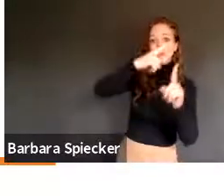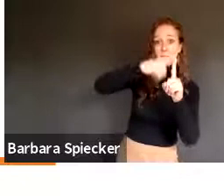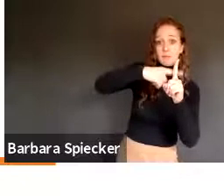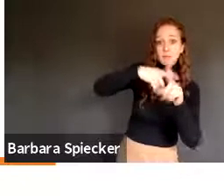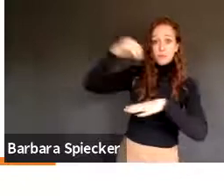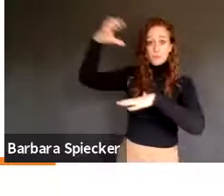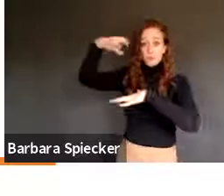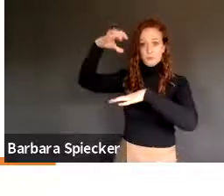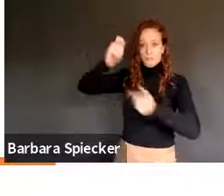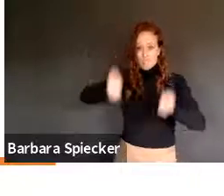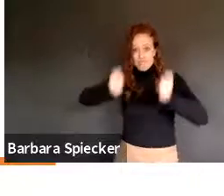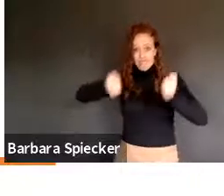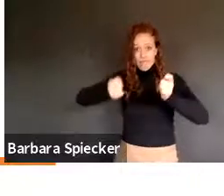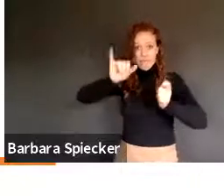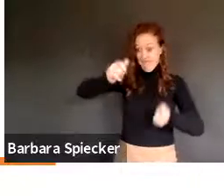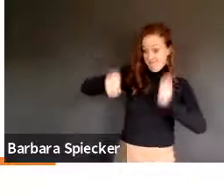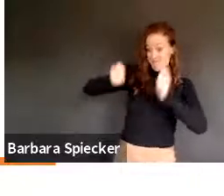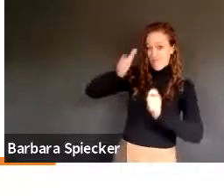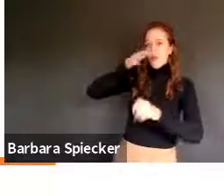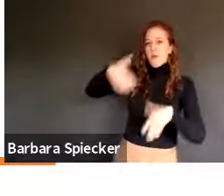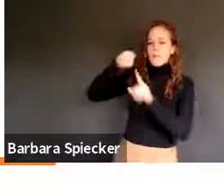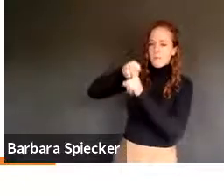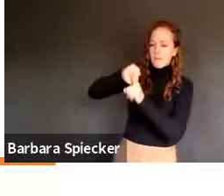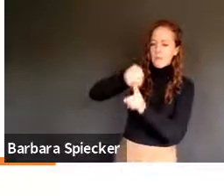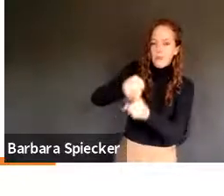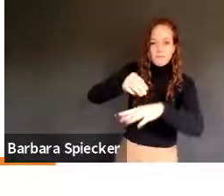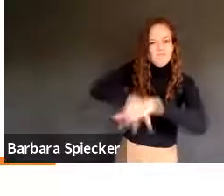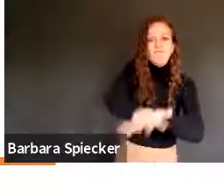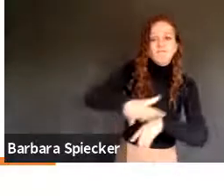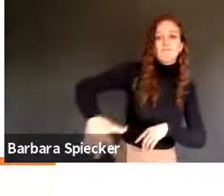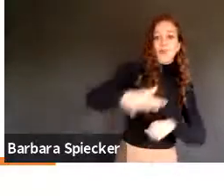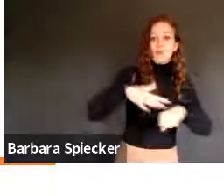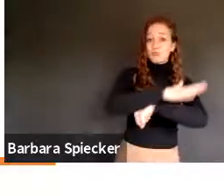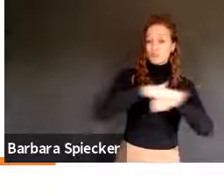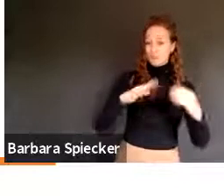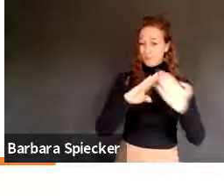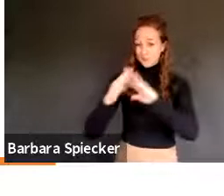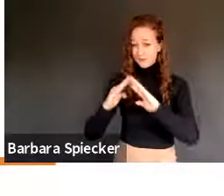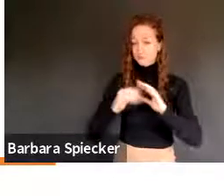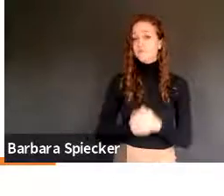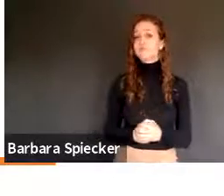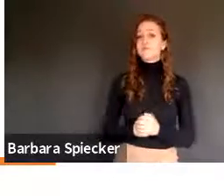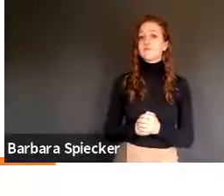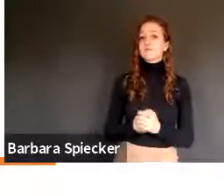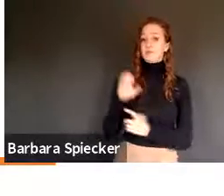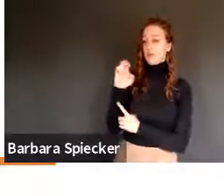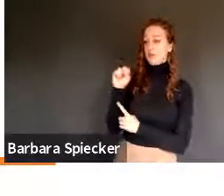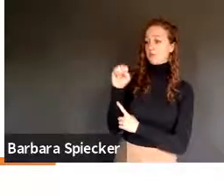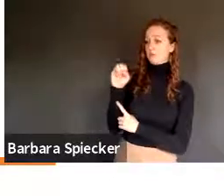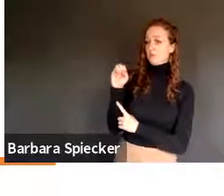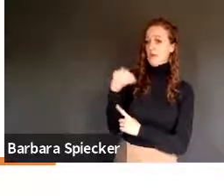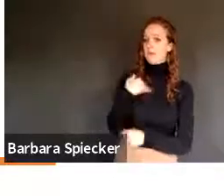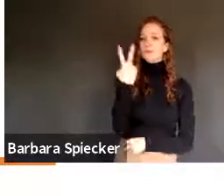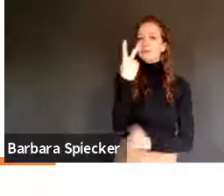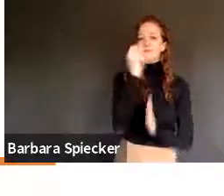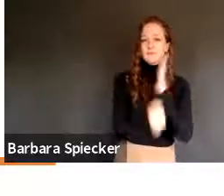macroalgae populations. The ENSO cycle causes variability in temperature and precipitation, which can have cascading effects